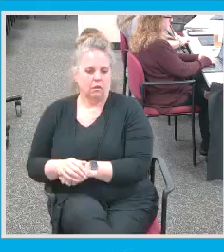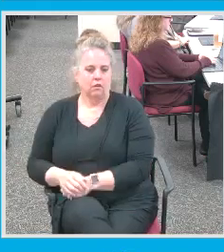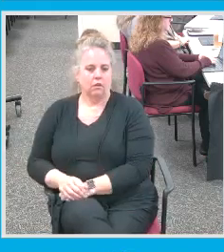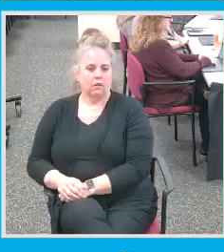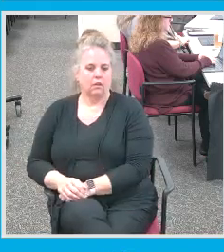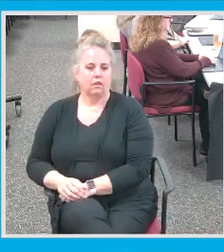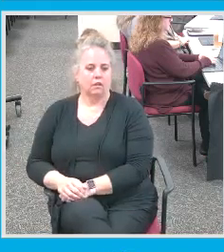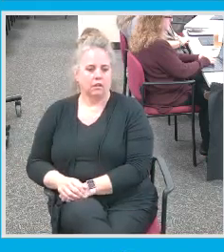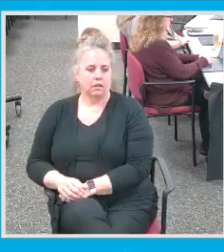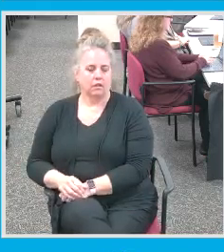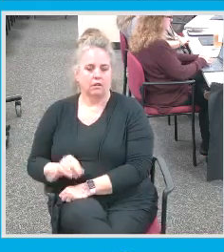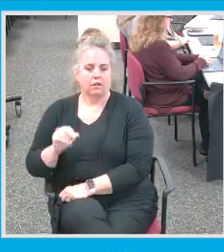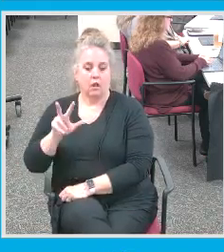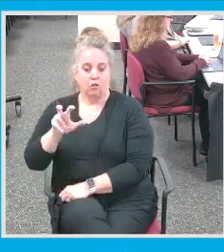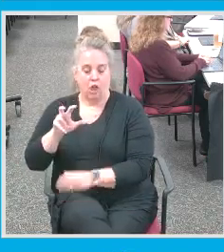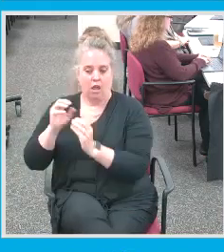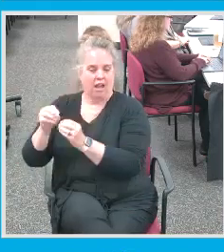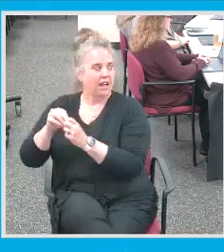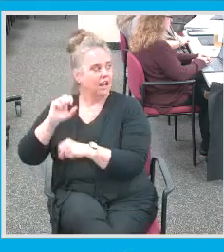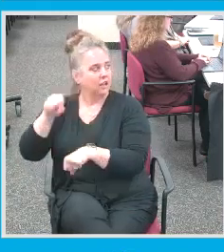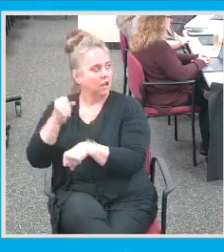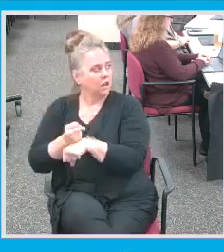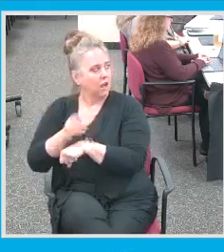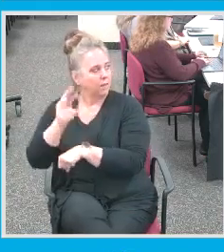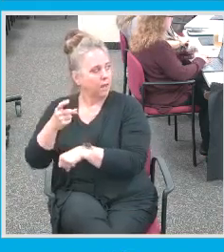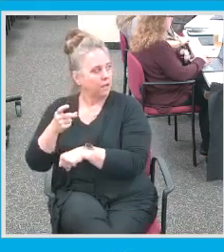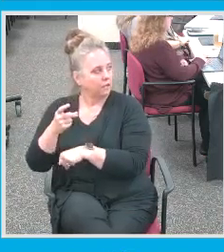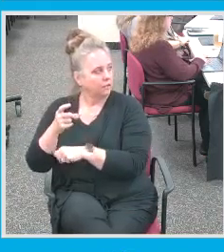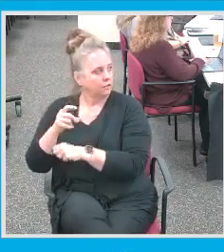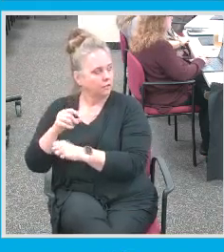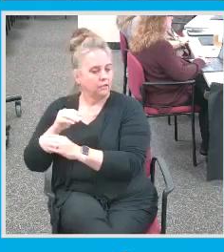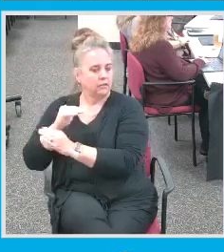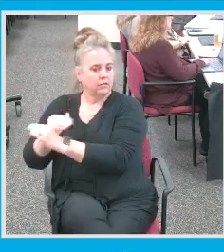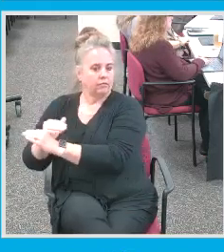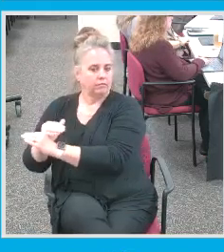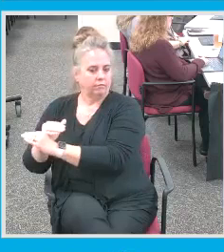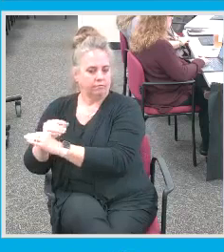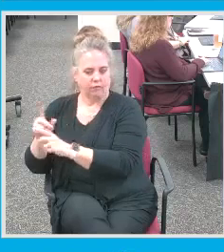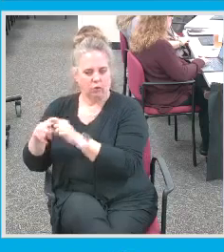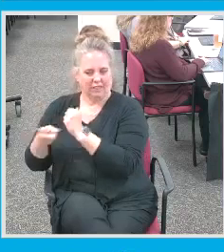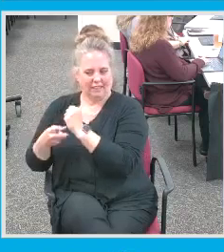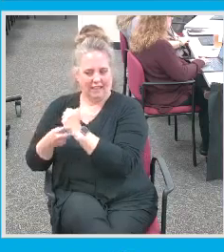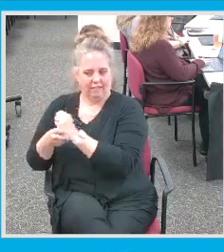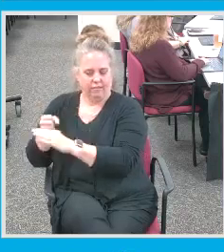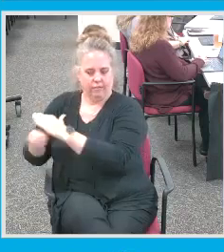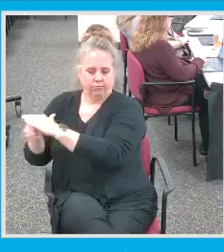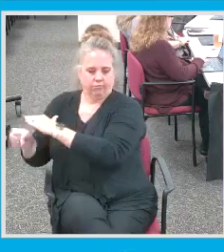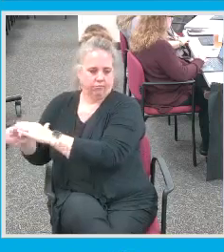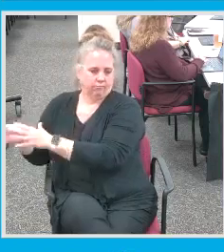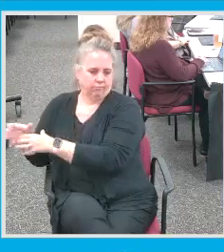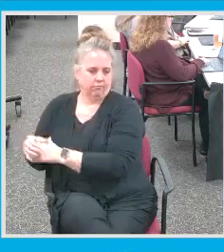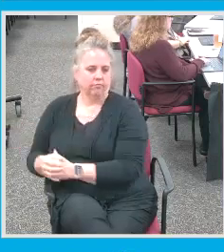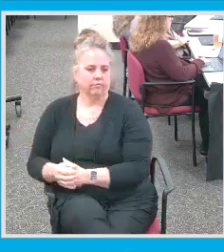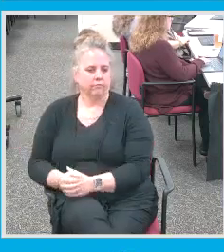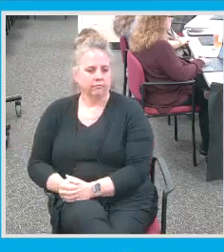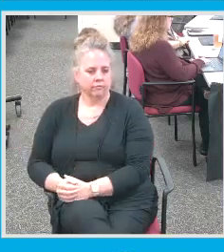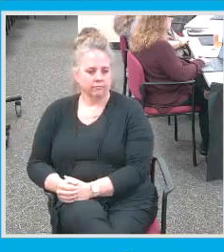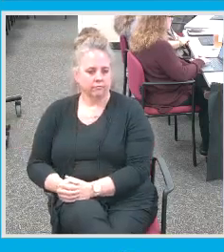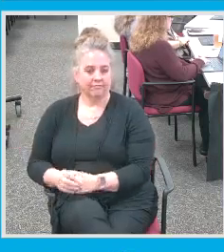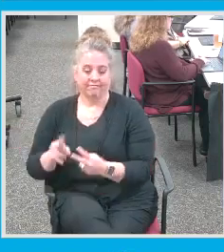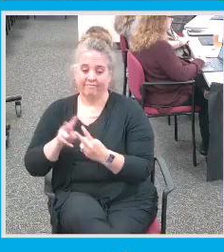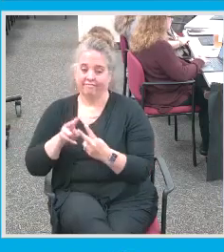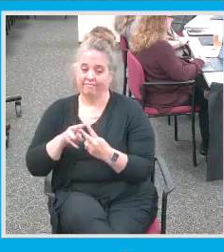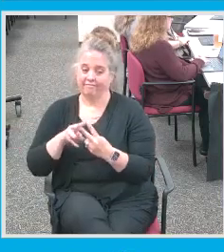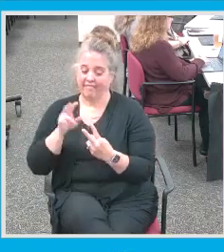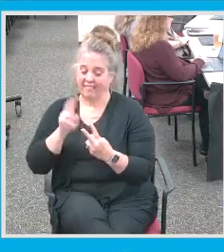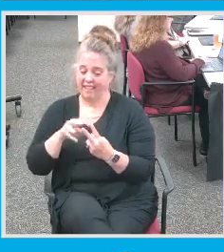Fountain Valley to encourage safe storage of medications. Both initiatives were an effort to prevent opioid addiction from ever beginning